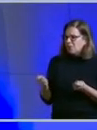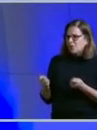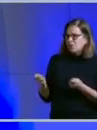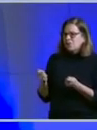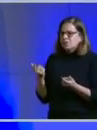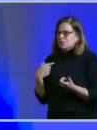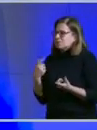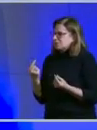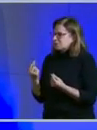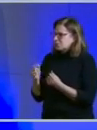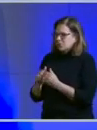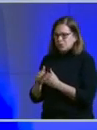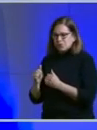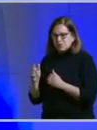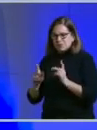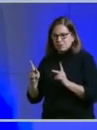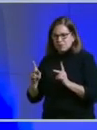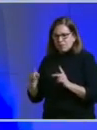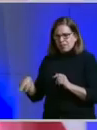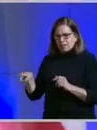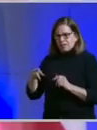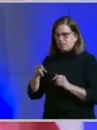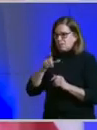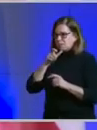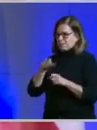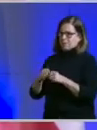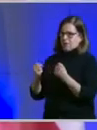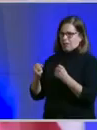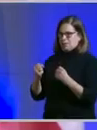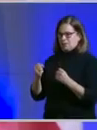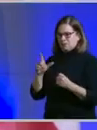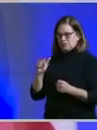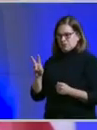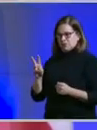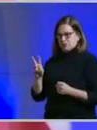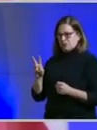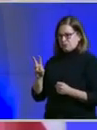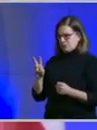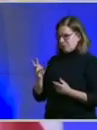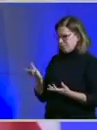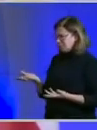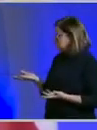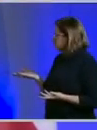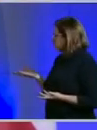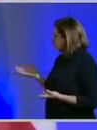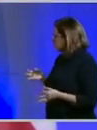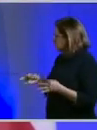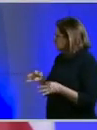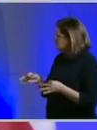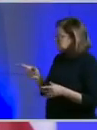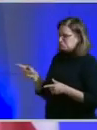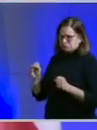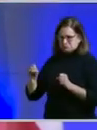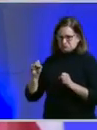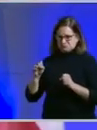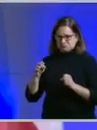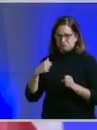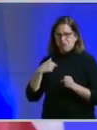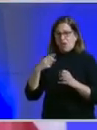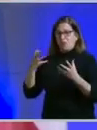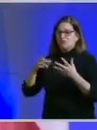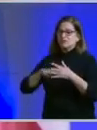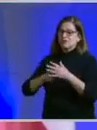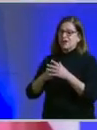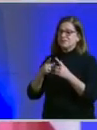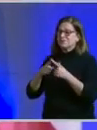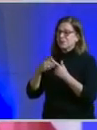violent offenders. Tell us what MPD is working on in the short and long term on these issues. Yeah, I want to start by thanking Director